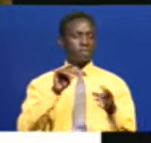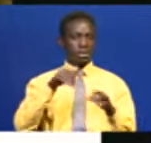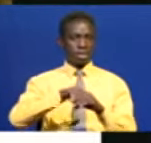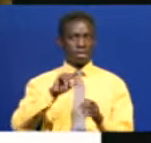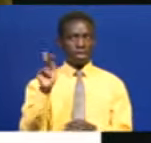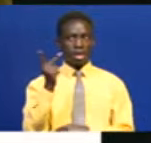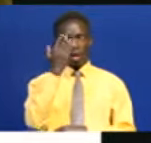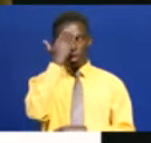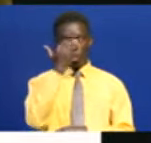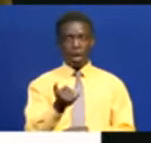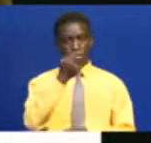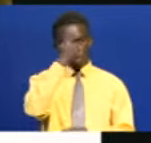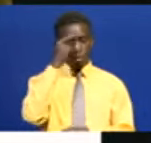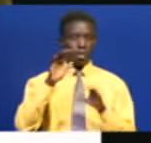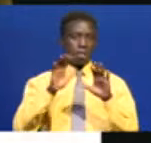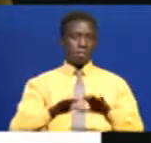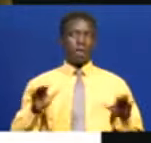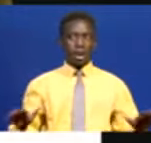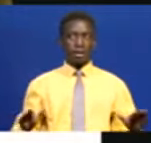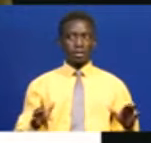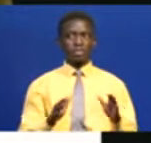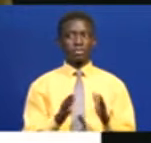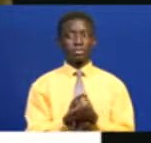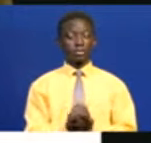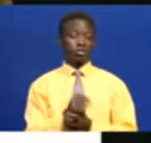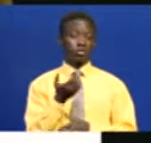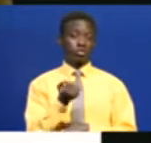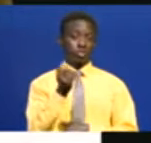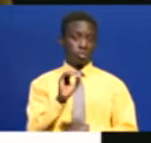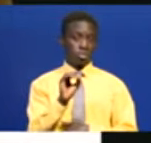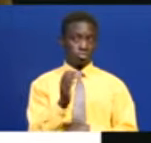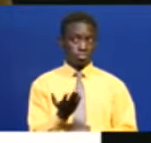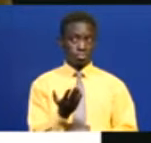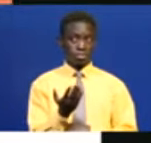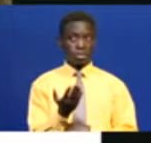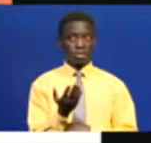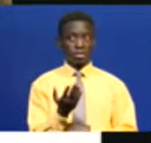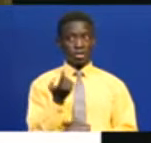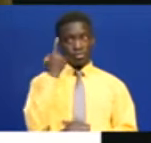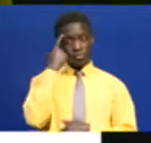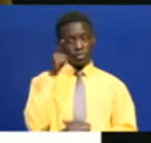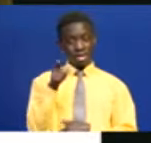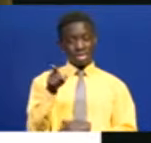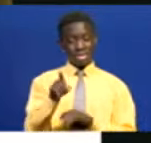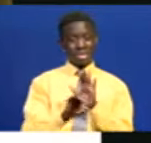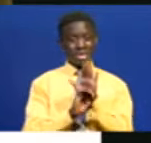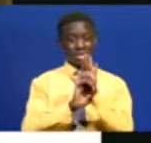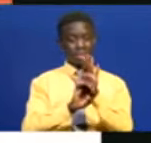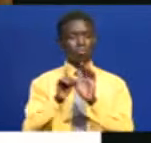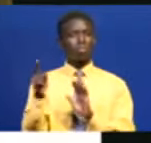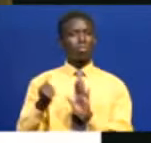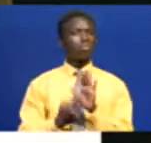the market impressive to them. So for